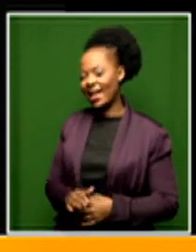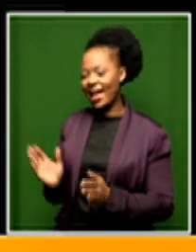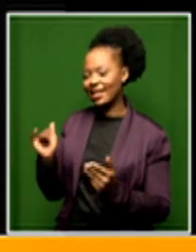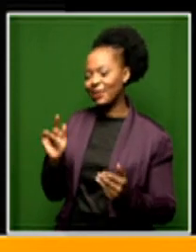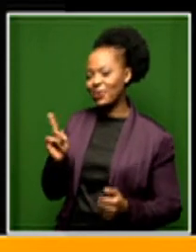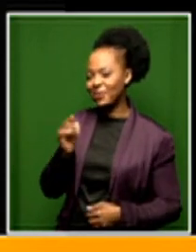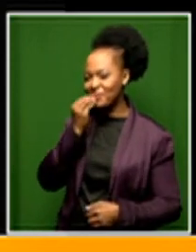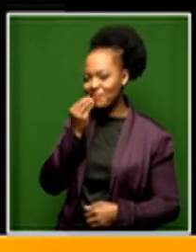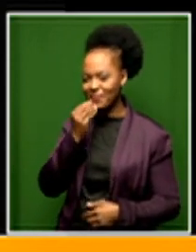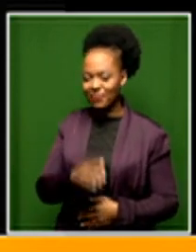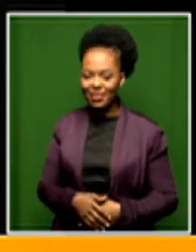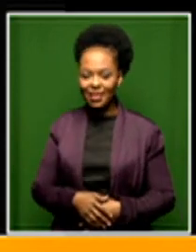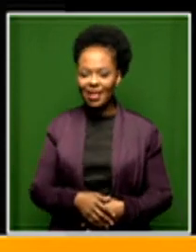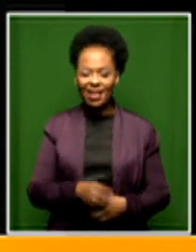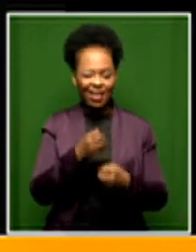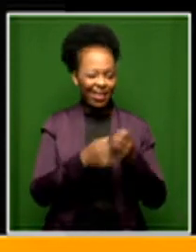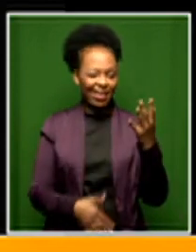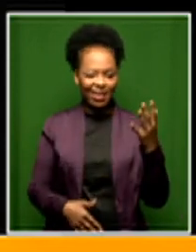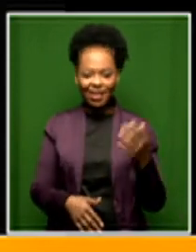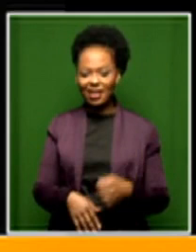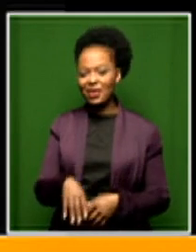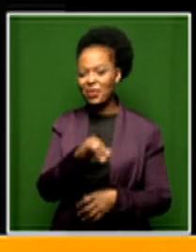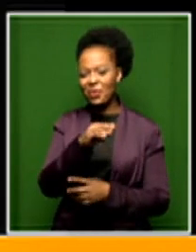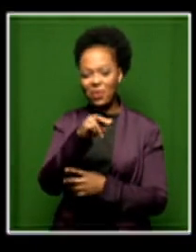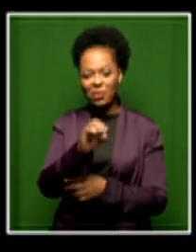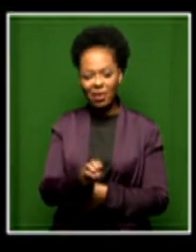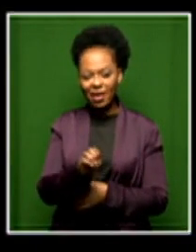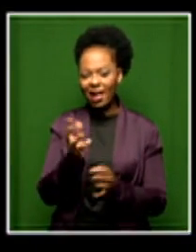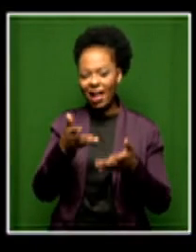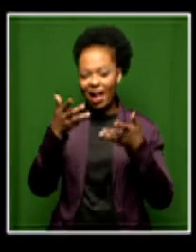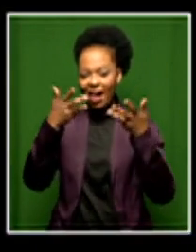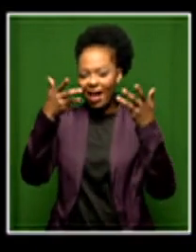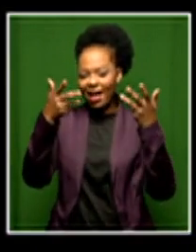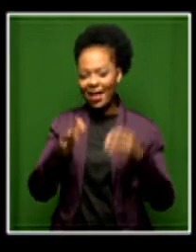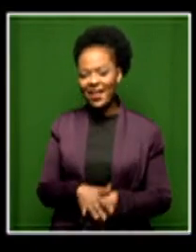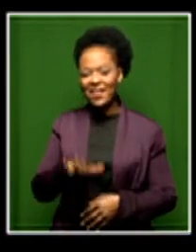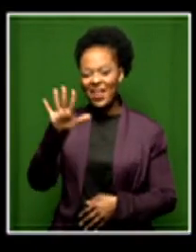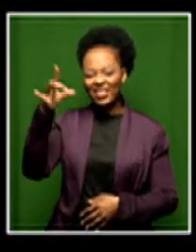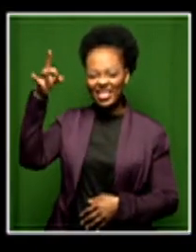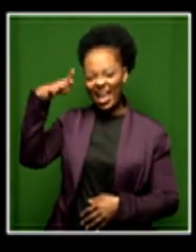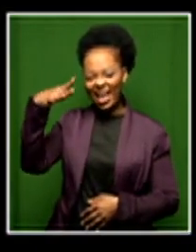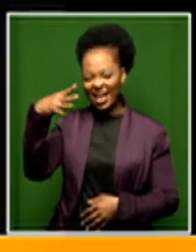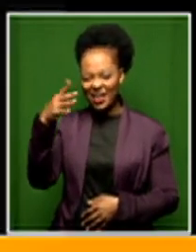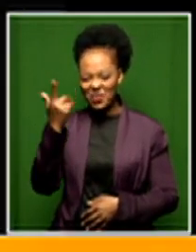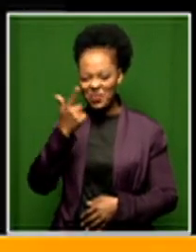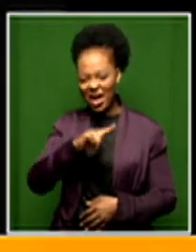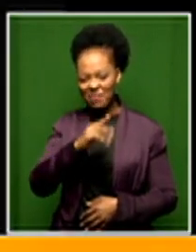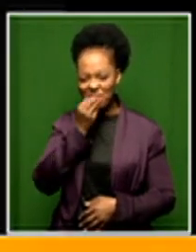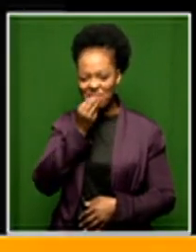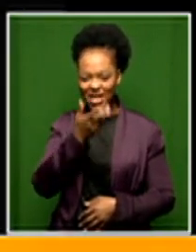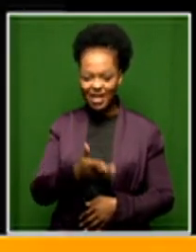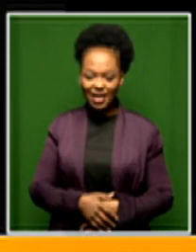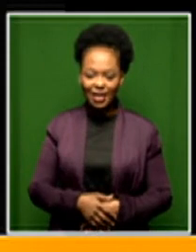Gourmet meals. I'm all about gourmet food, gourmet cuisine, five-star cuisine. Okay. When you speak of